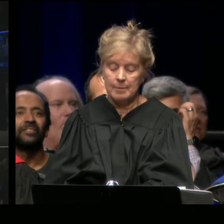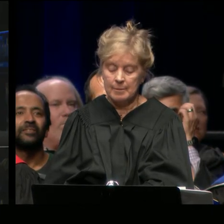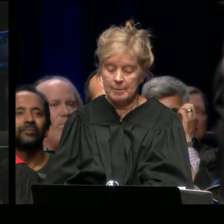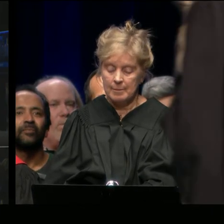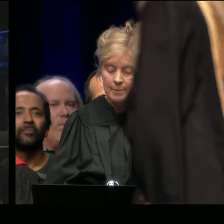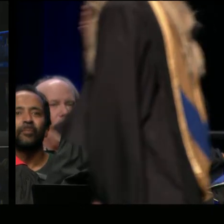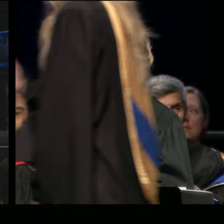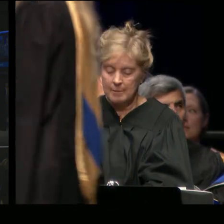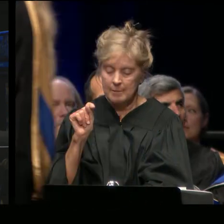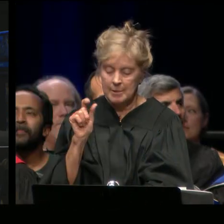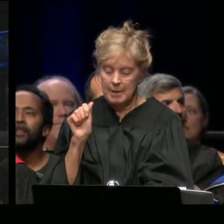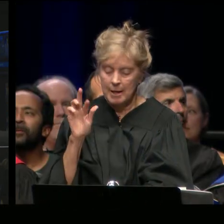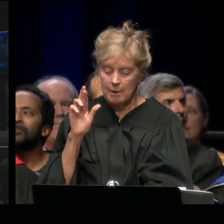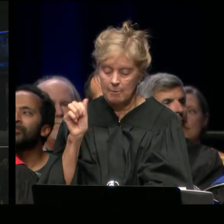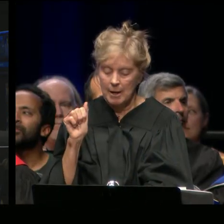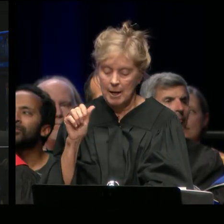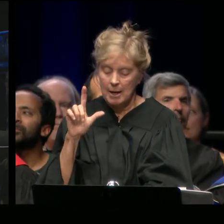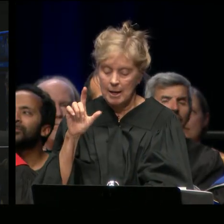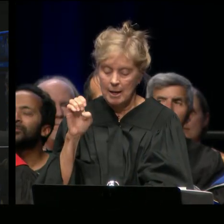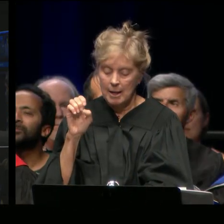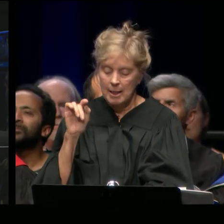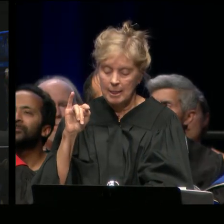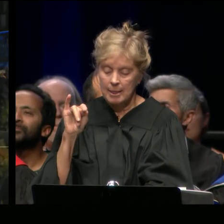Tara Lethed.